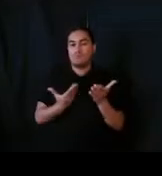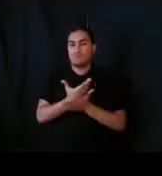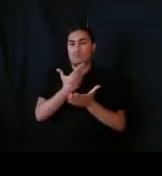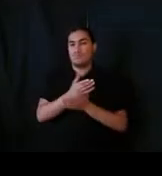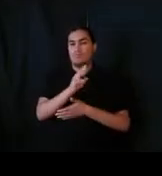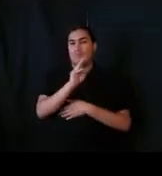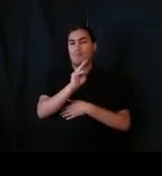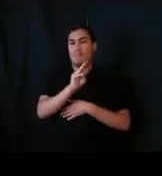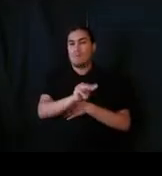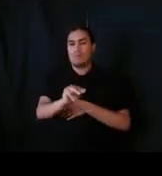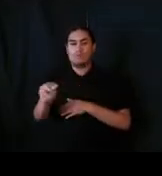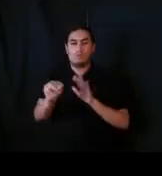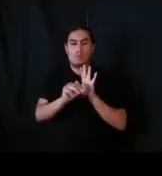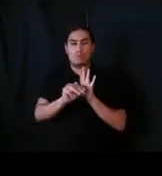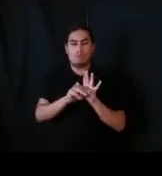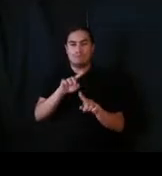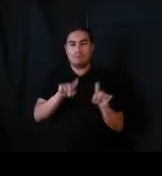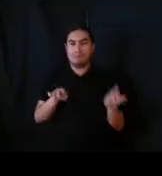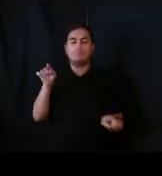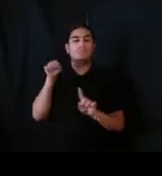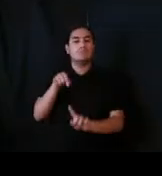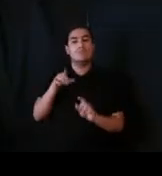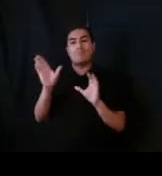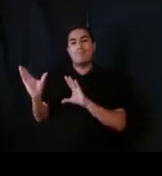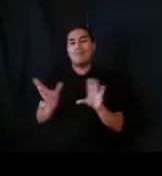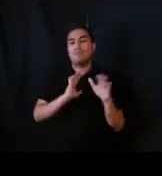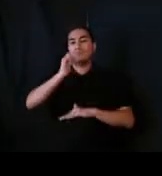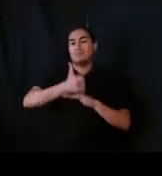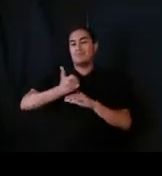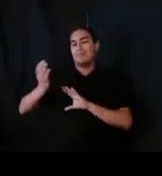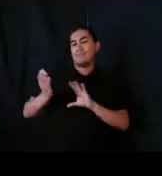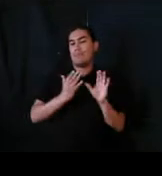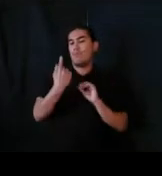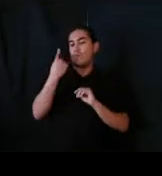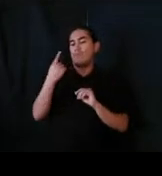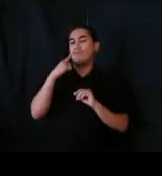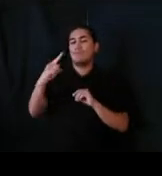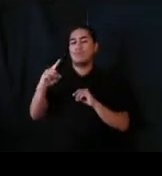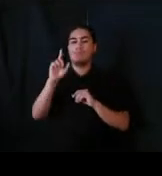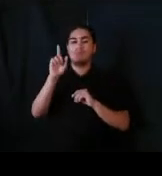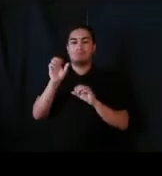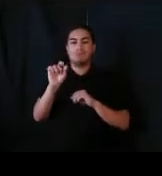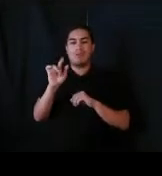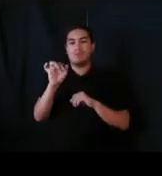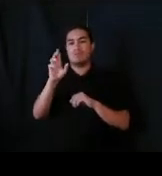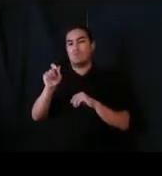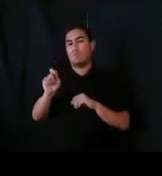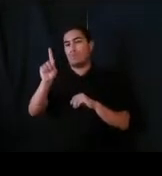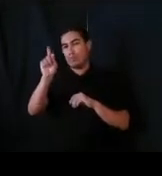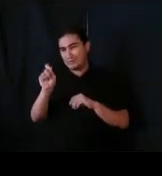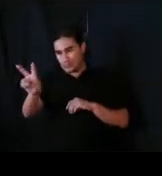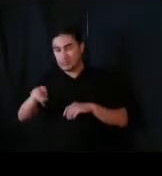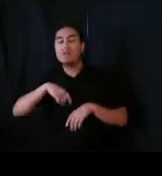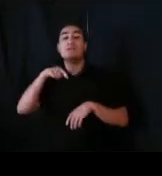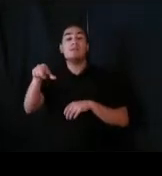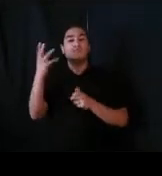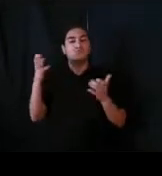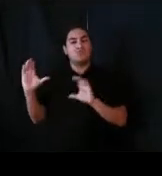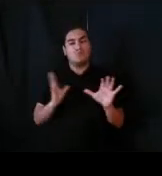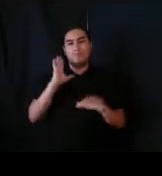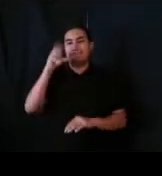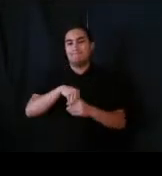multimodal corridor plans to comply with senate bill 1 and now captive strategy 1.2 this change was incorporated into part